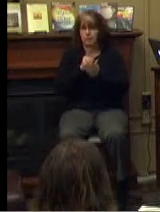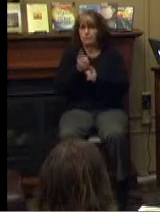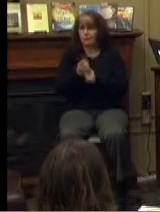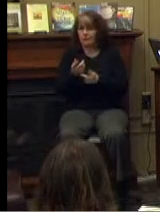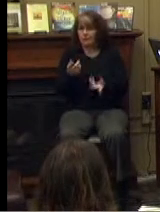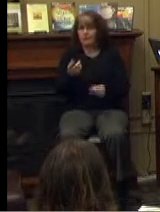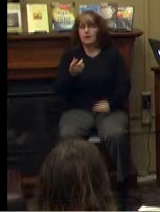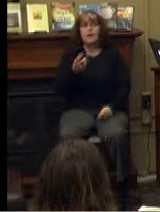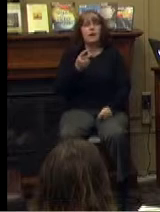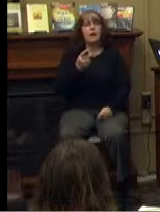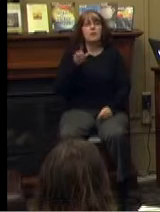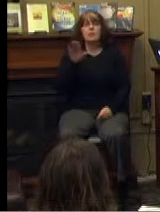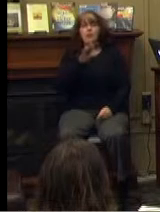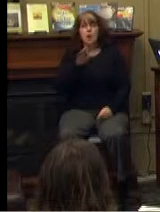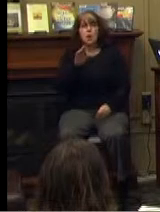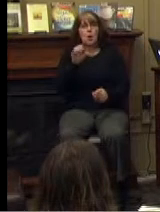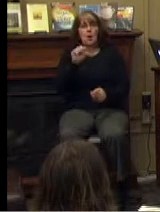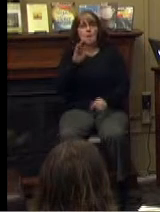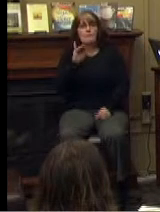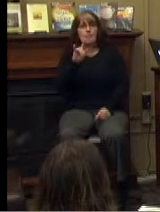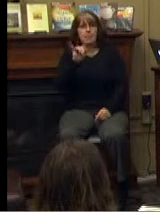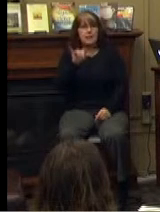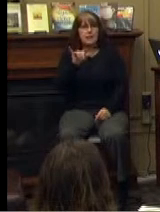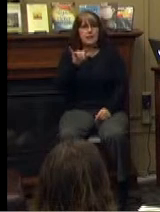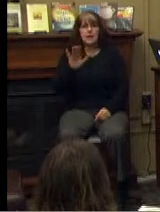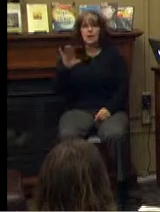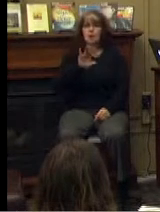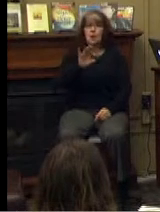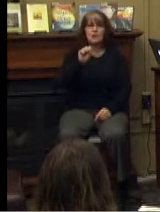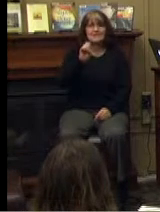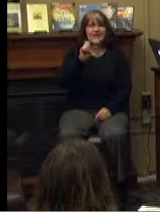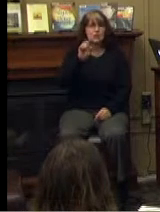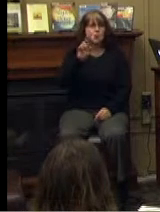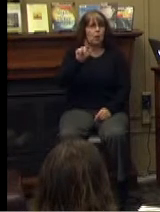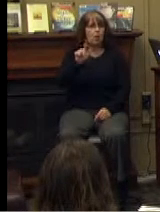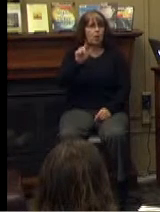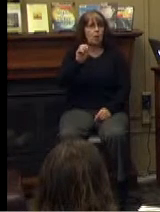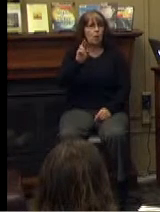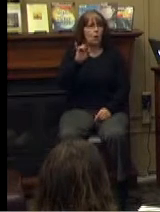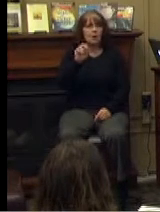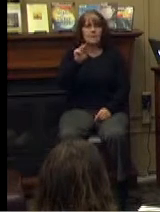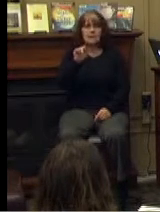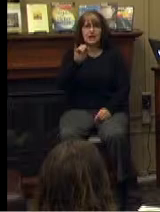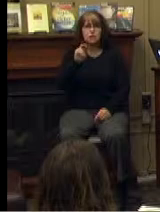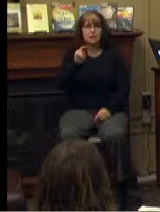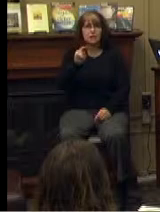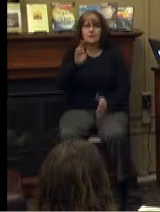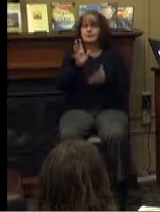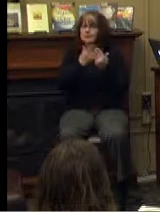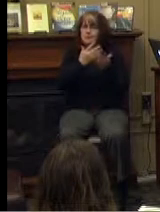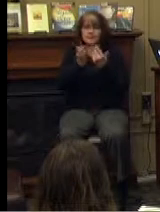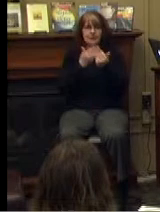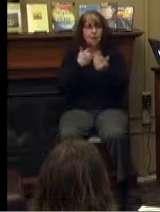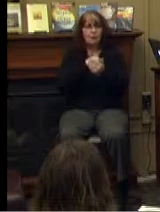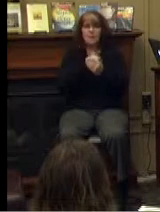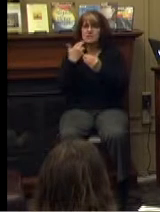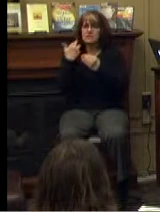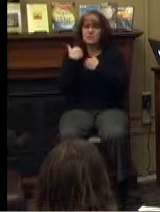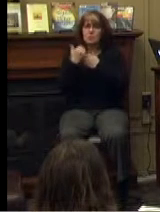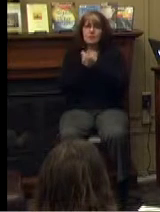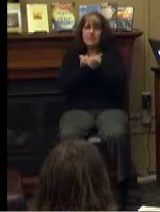ability, their sexual orientation, all of those things, regardless to all of those things, we have a responsibility to love them because Christ